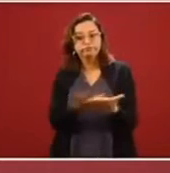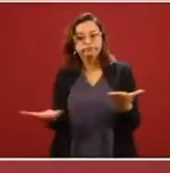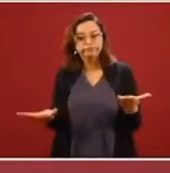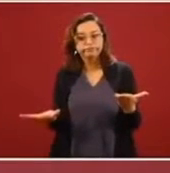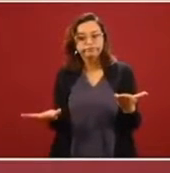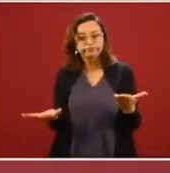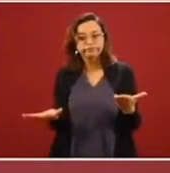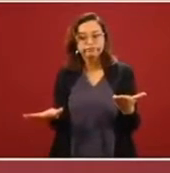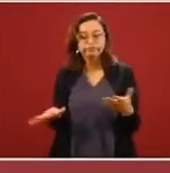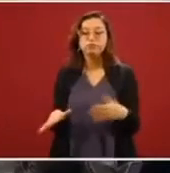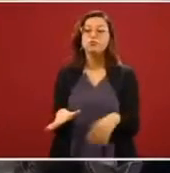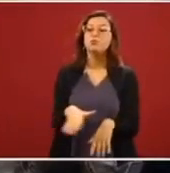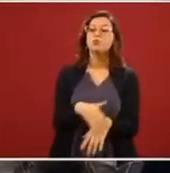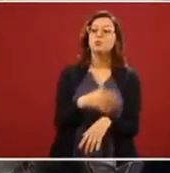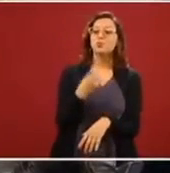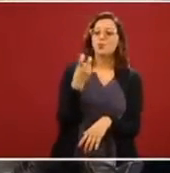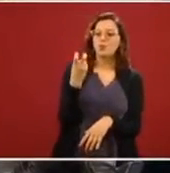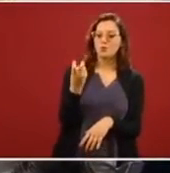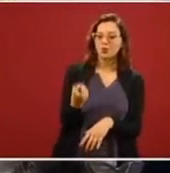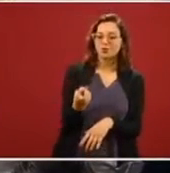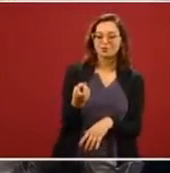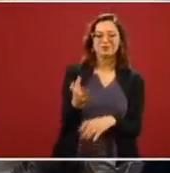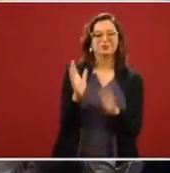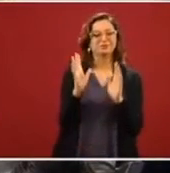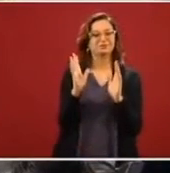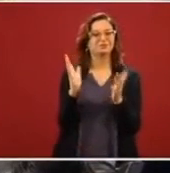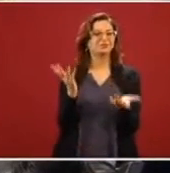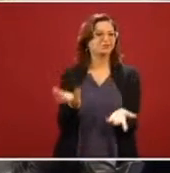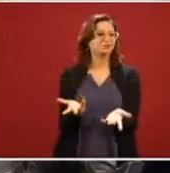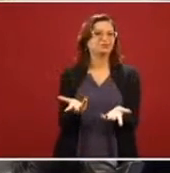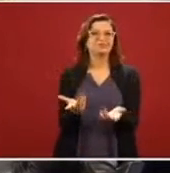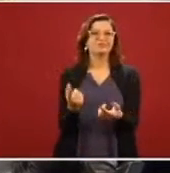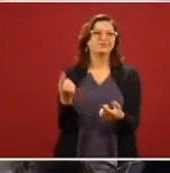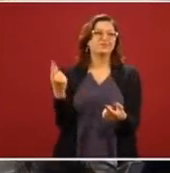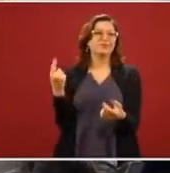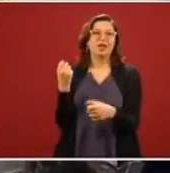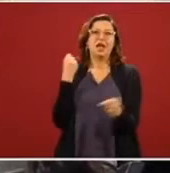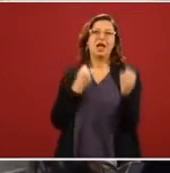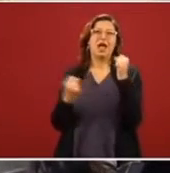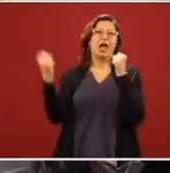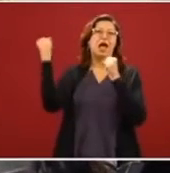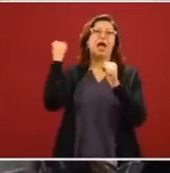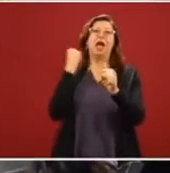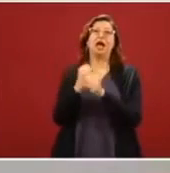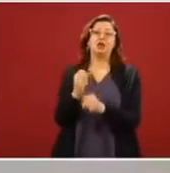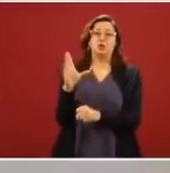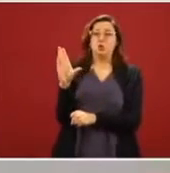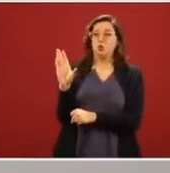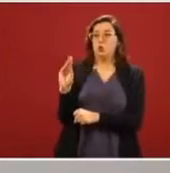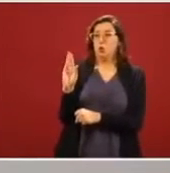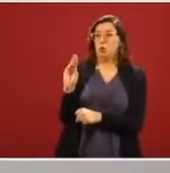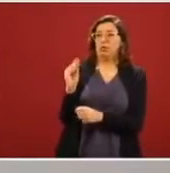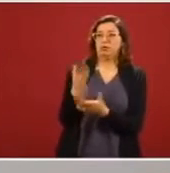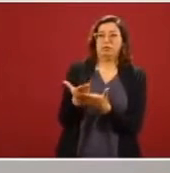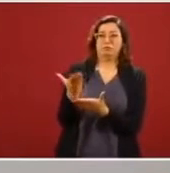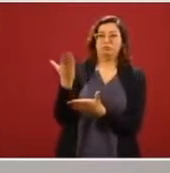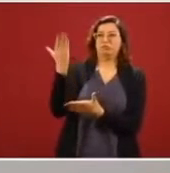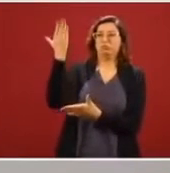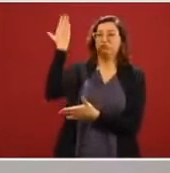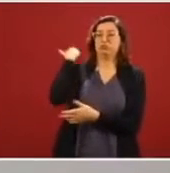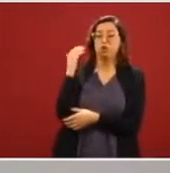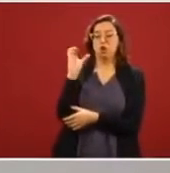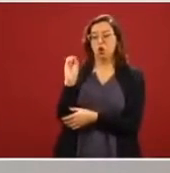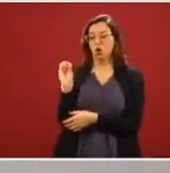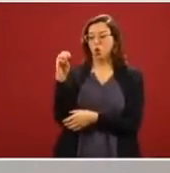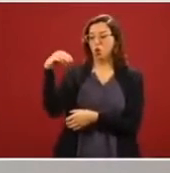many esto other things. And for que this desde hace reason, mucho tiempo, and it has been a desde los very años long time, 90, since the la 1990s, Organización